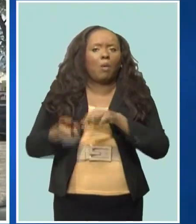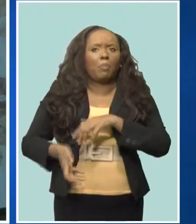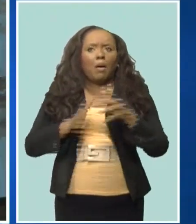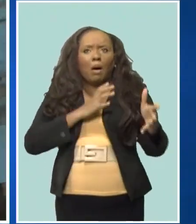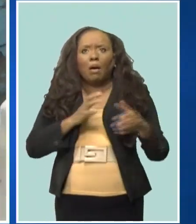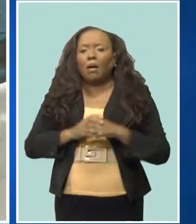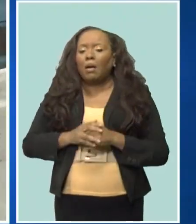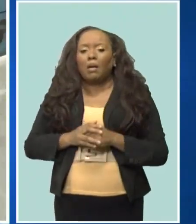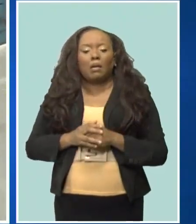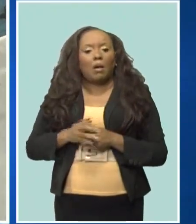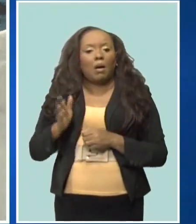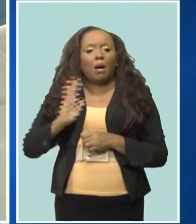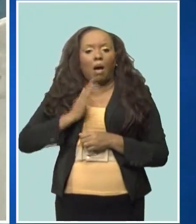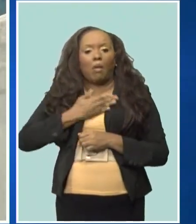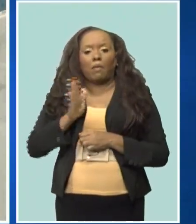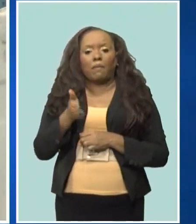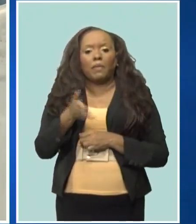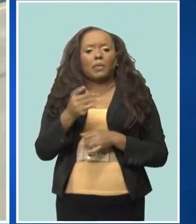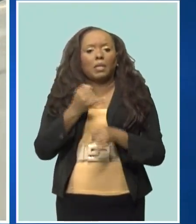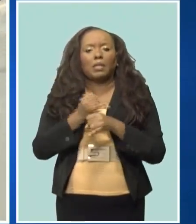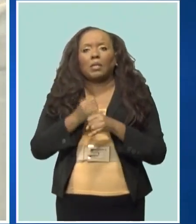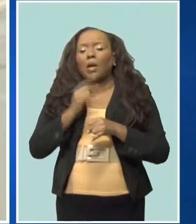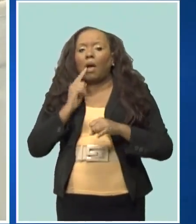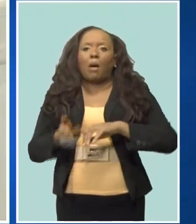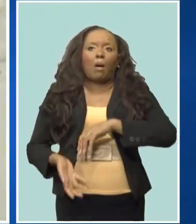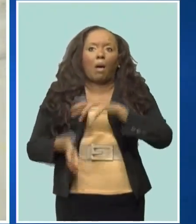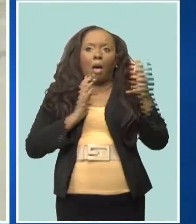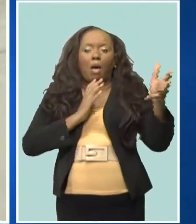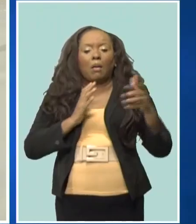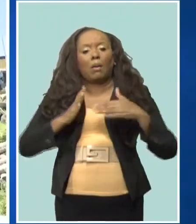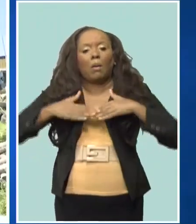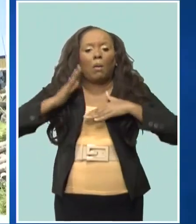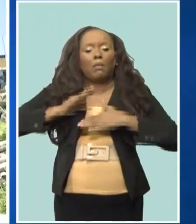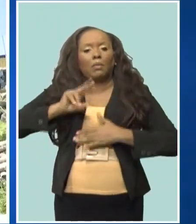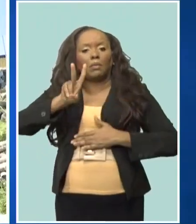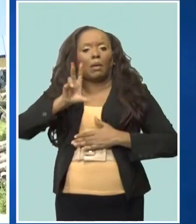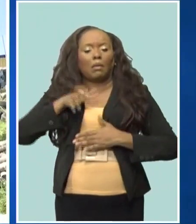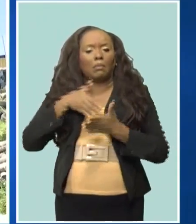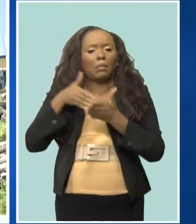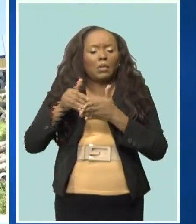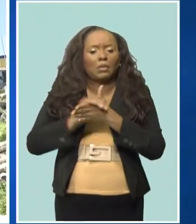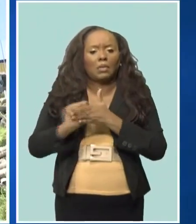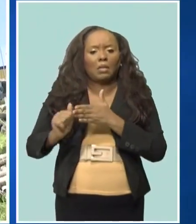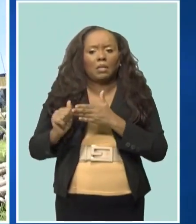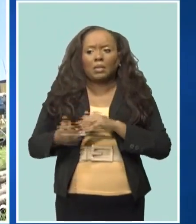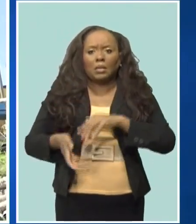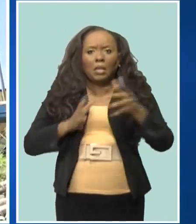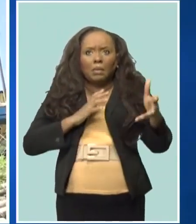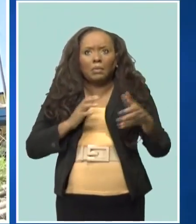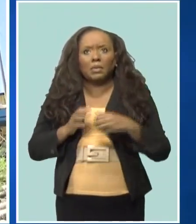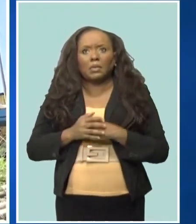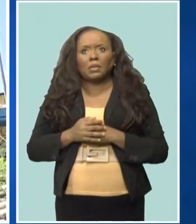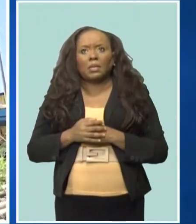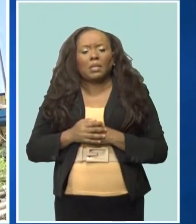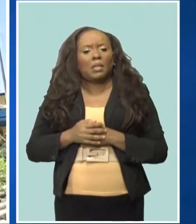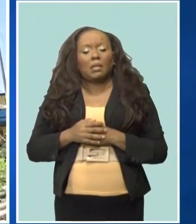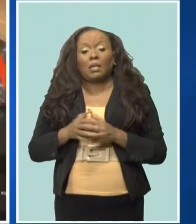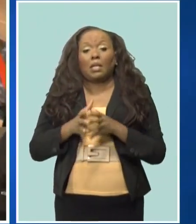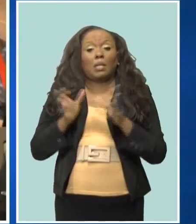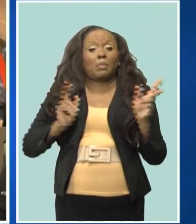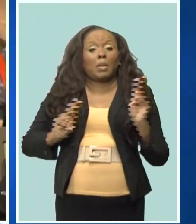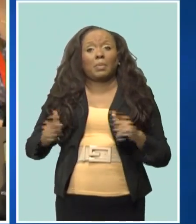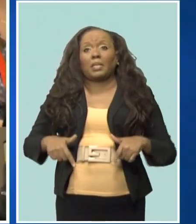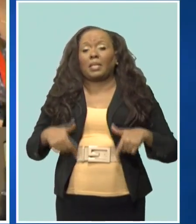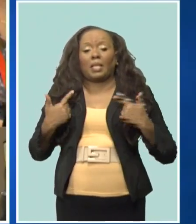damaged. Minister Ford says there was over $200 million in damage and hundreds of lives were disrupted.